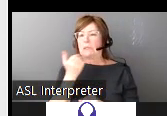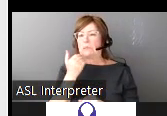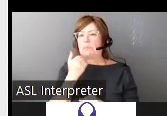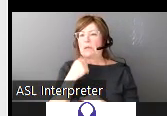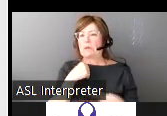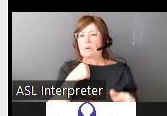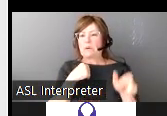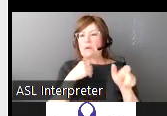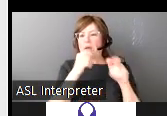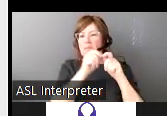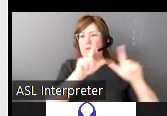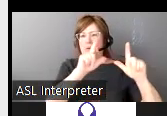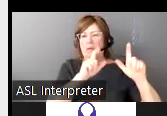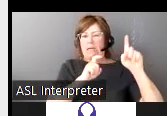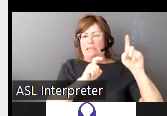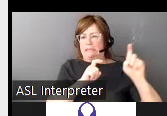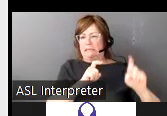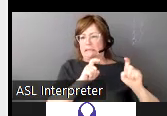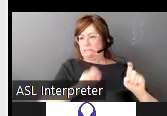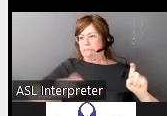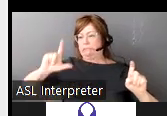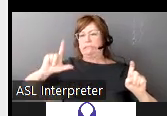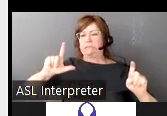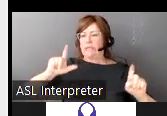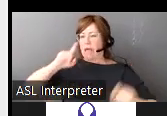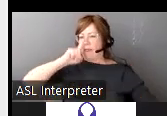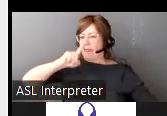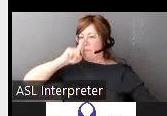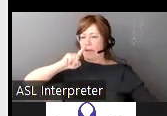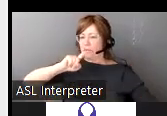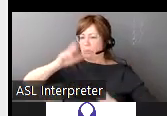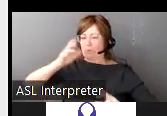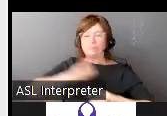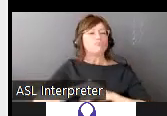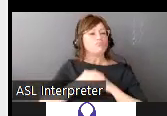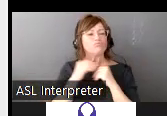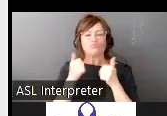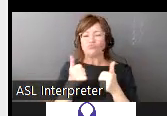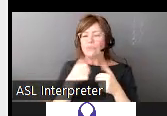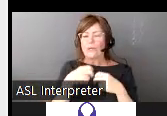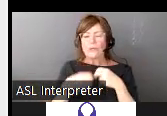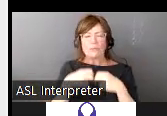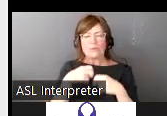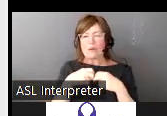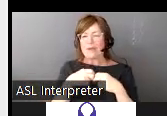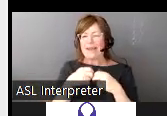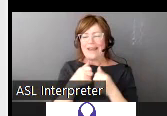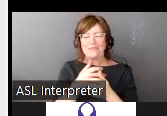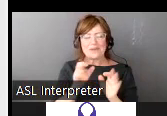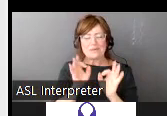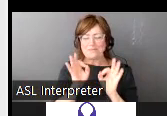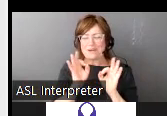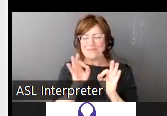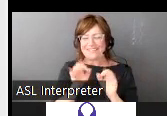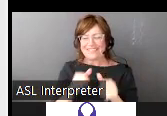won't have problem with the mouse. This is great. Go ahead, please. No worries. Everything is perfect. It's all